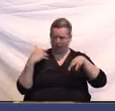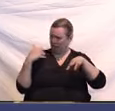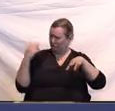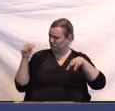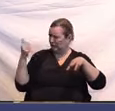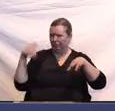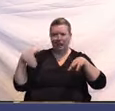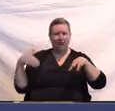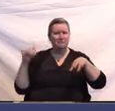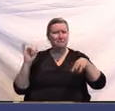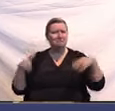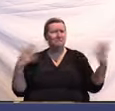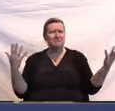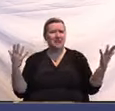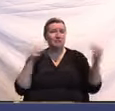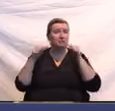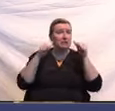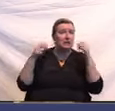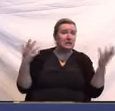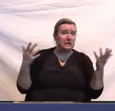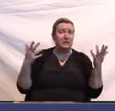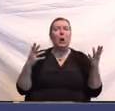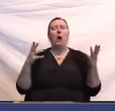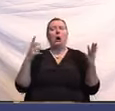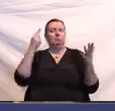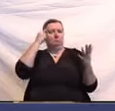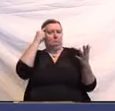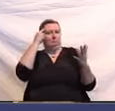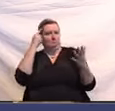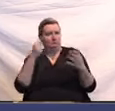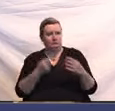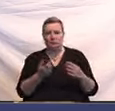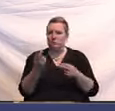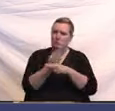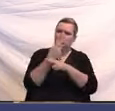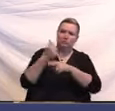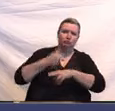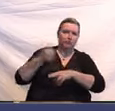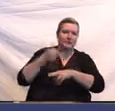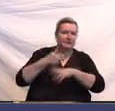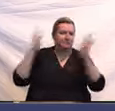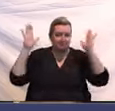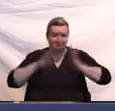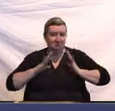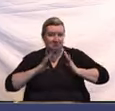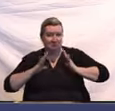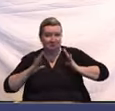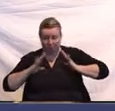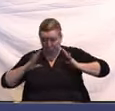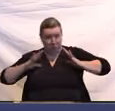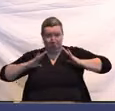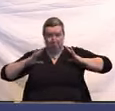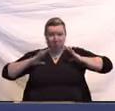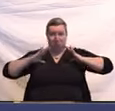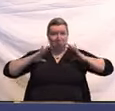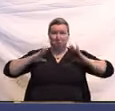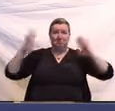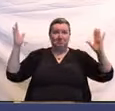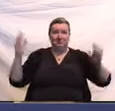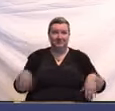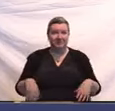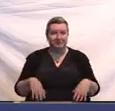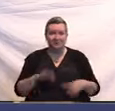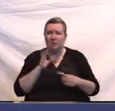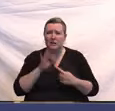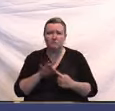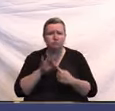color as to why there were so many more coming home than there were going there. But that went off without a hitch. But it was incredibly special, and you and I had the great honor, if that